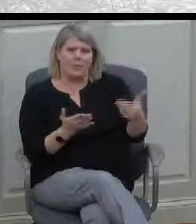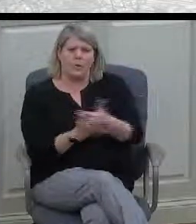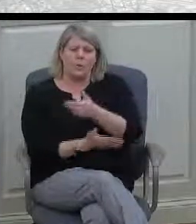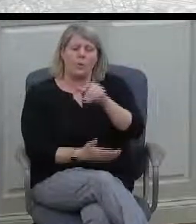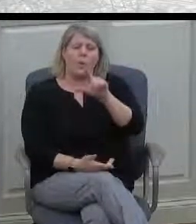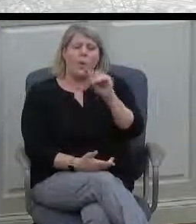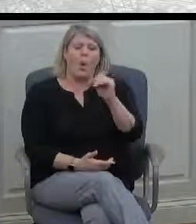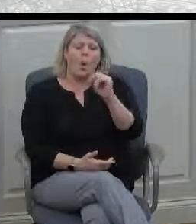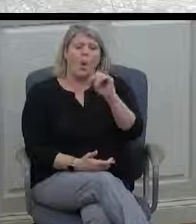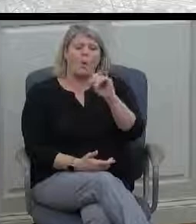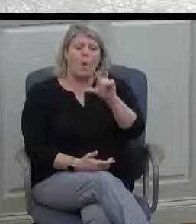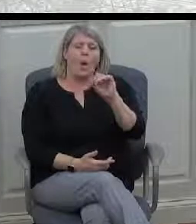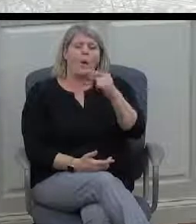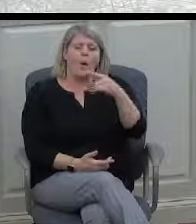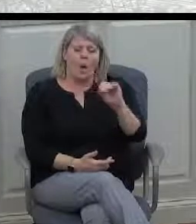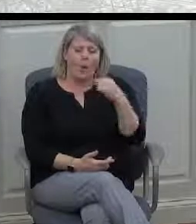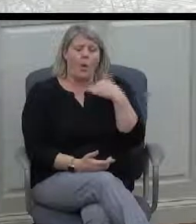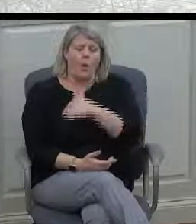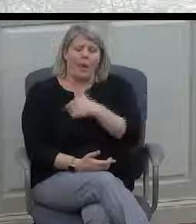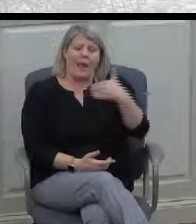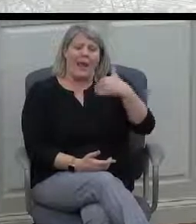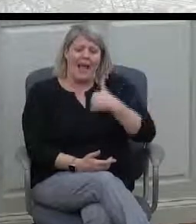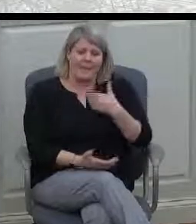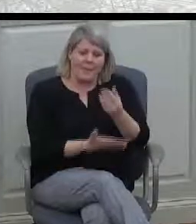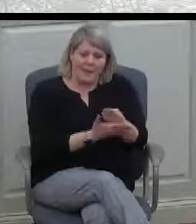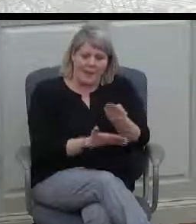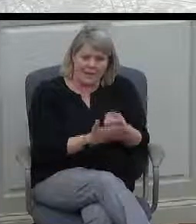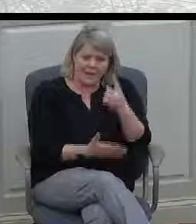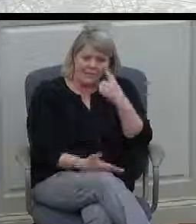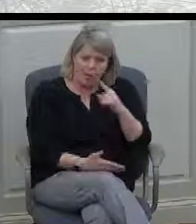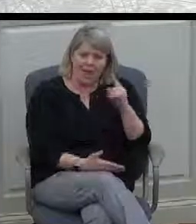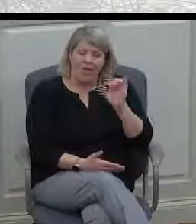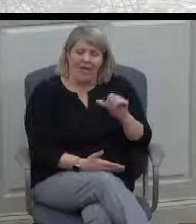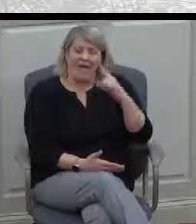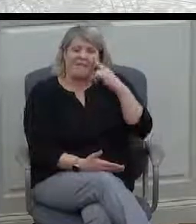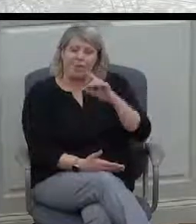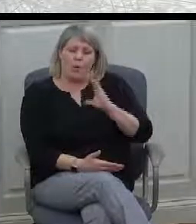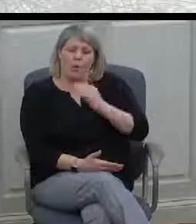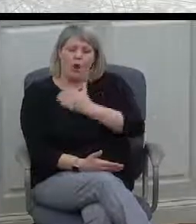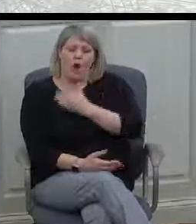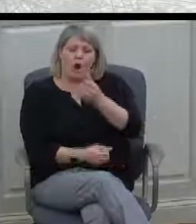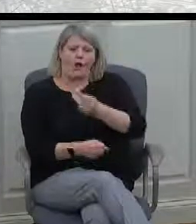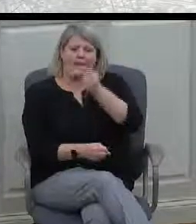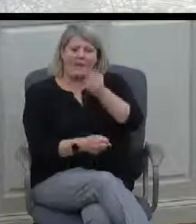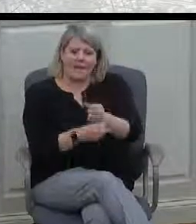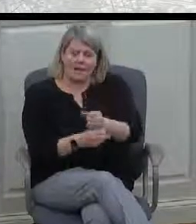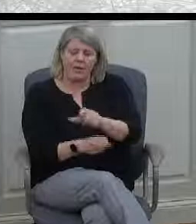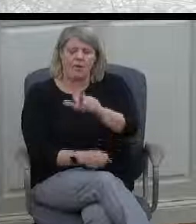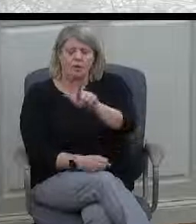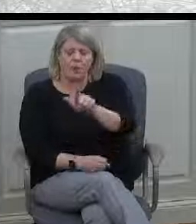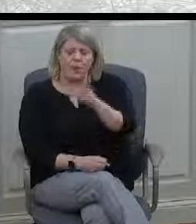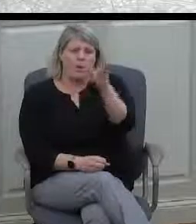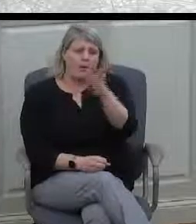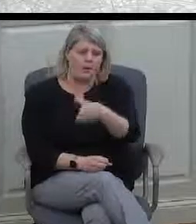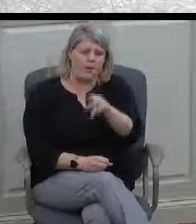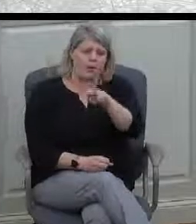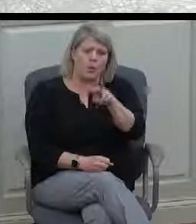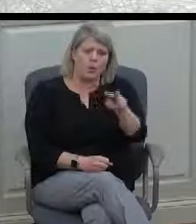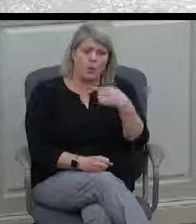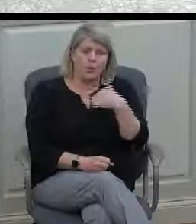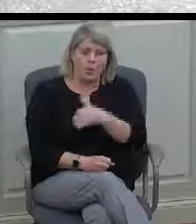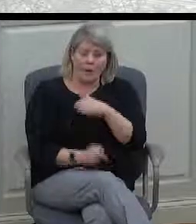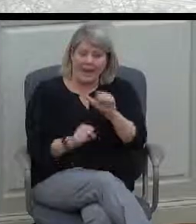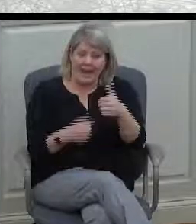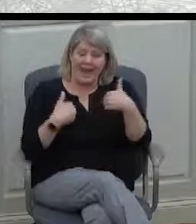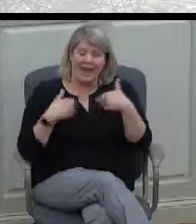got funding included in the FY22 budget under the capital. It's one of the items for you all to look at for us to roll that signage out next year. And like we